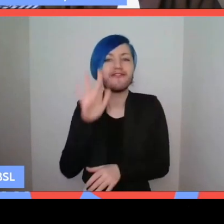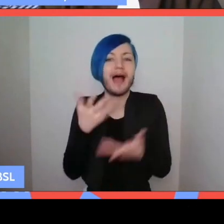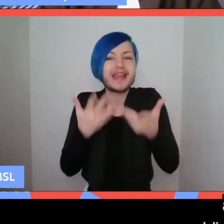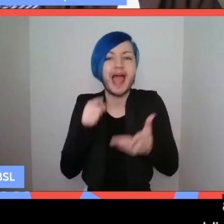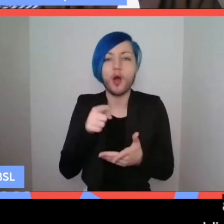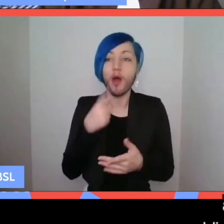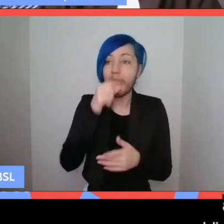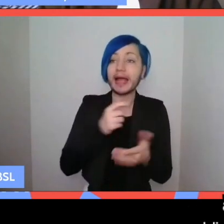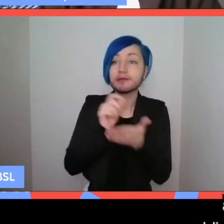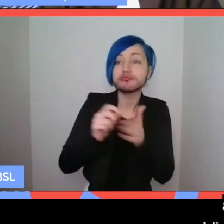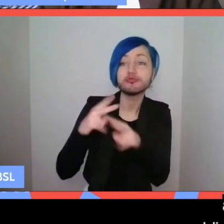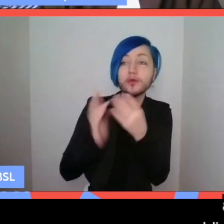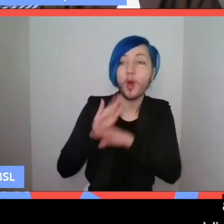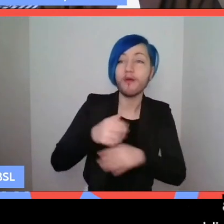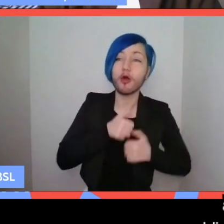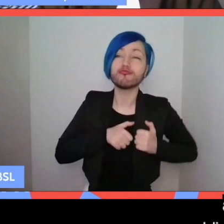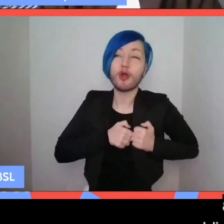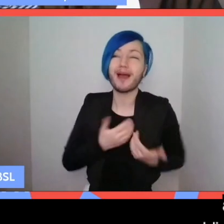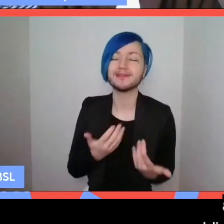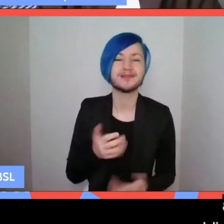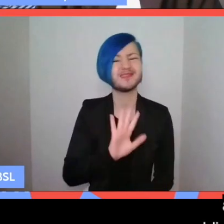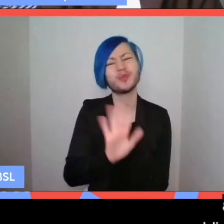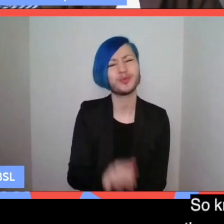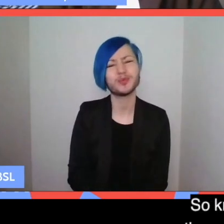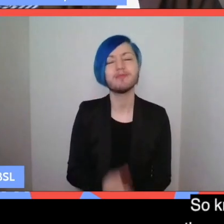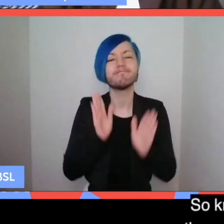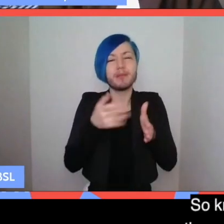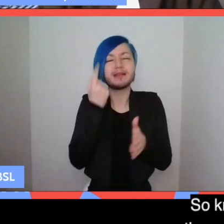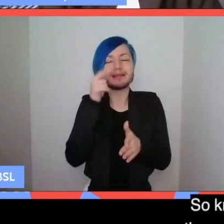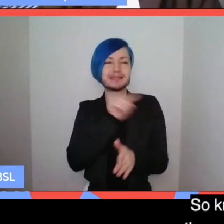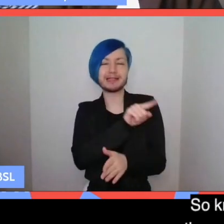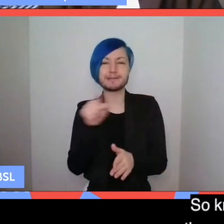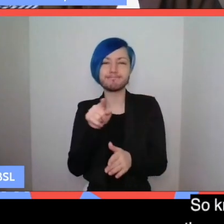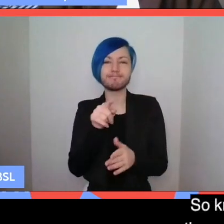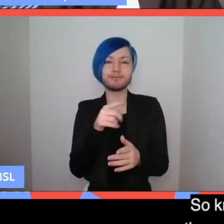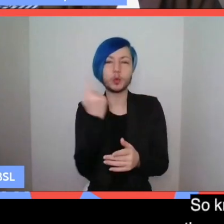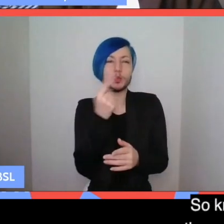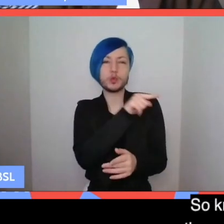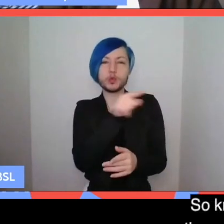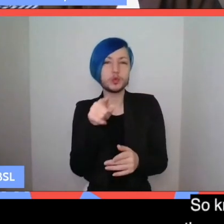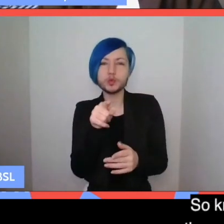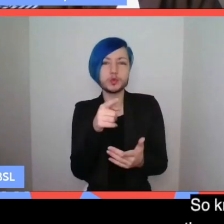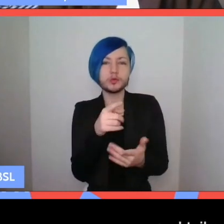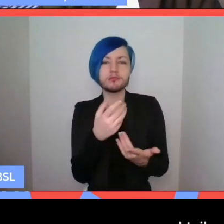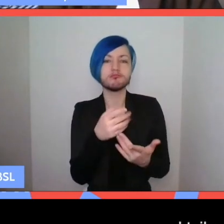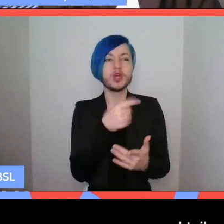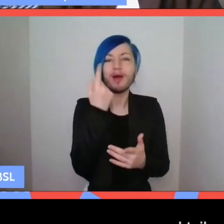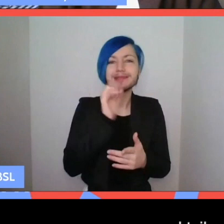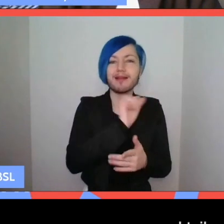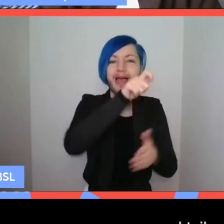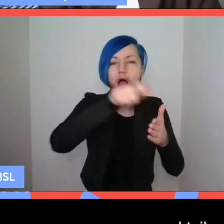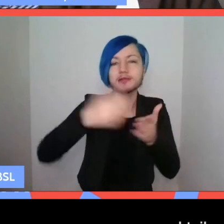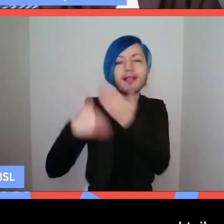to know and ideally read the publications you're pitching to. So know the types of articles they've commissioned in the past and tailor